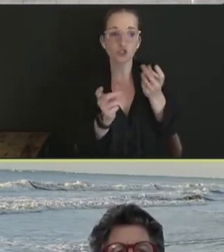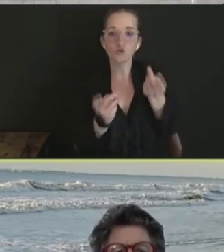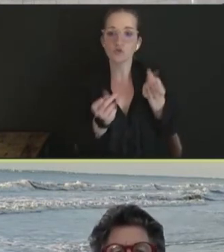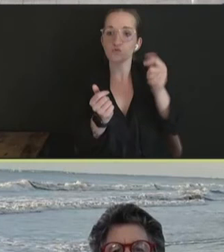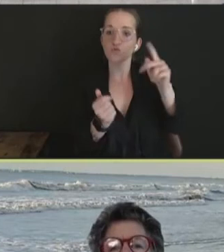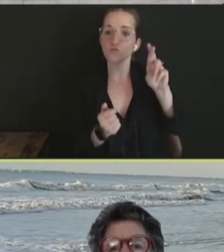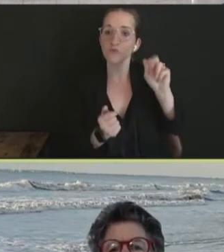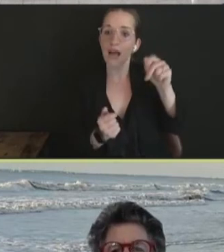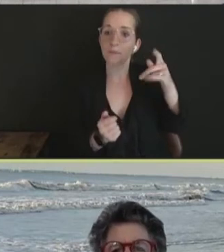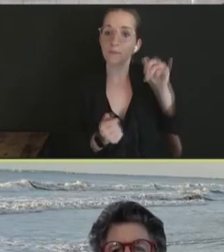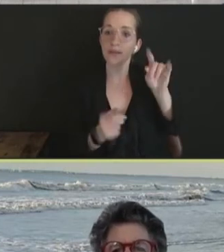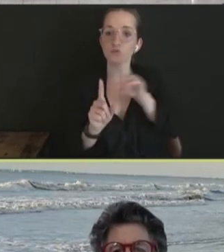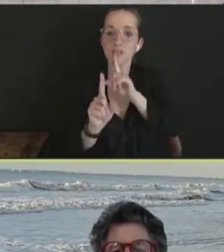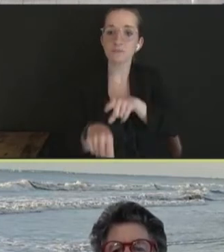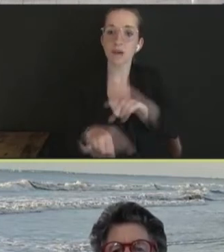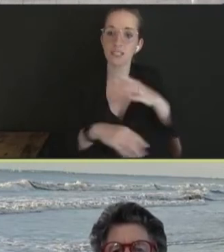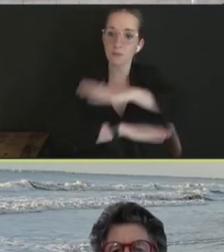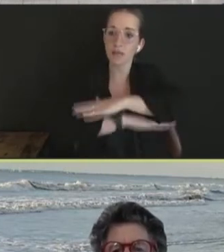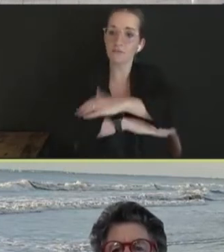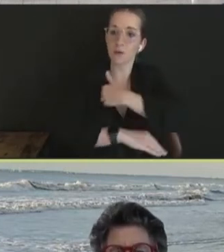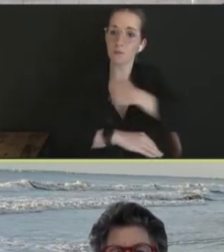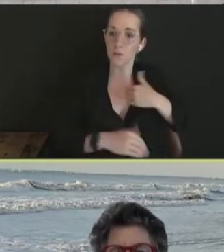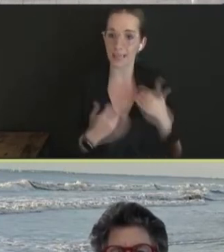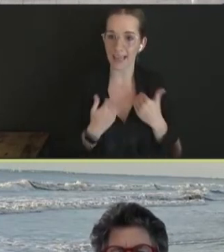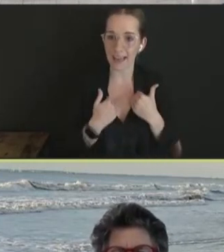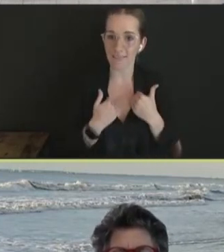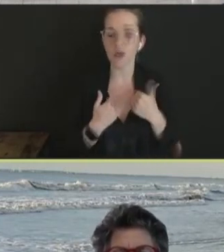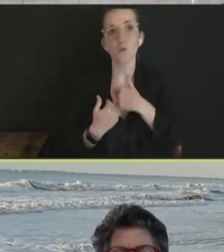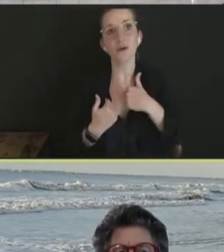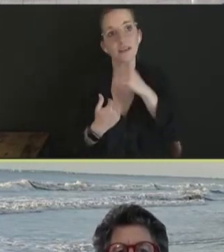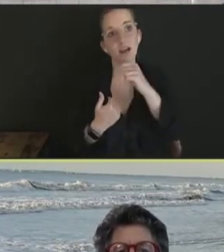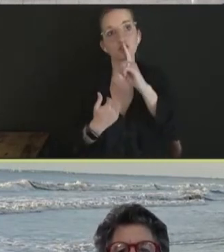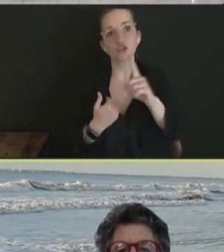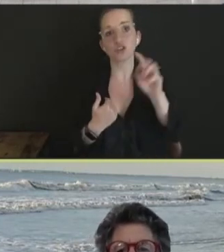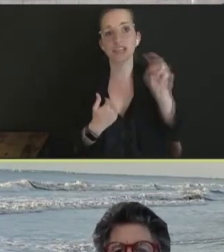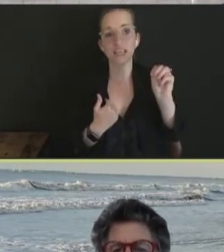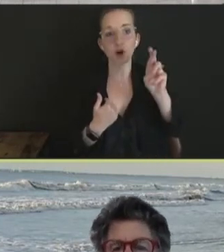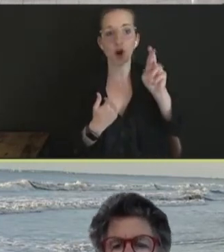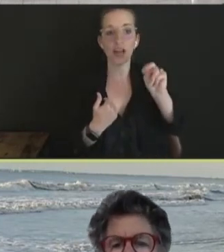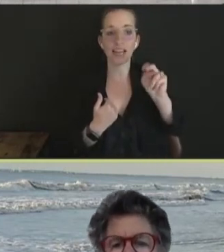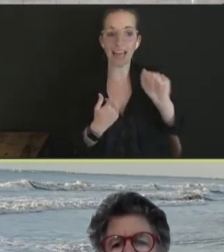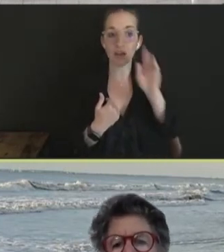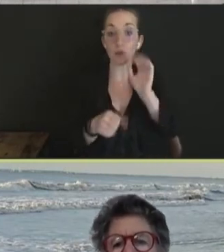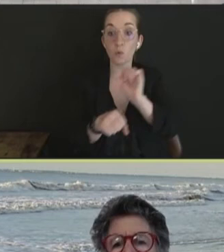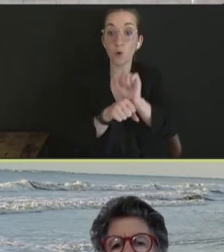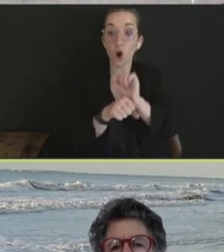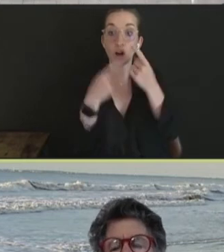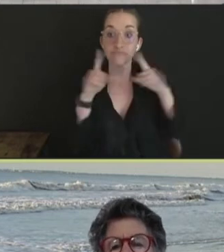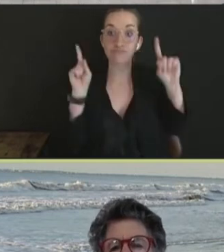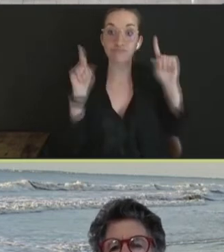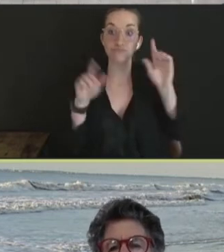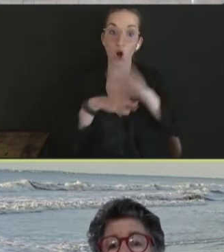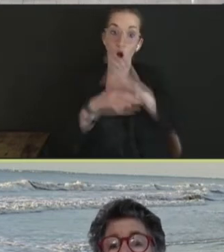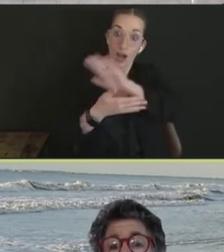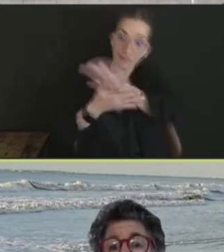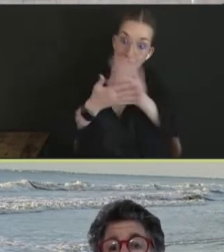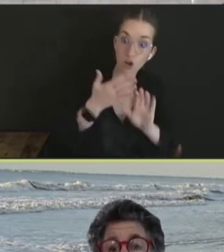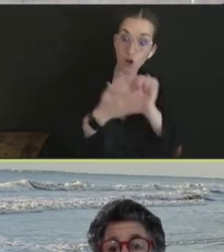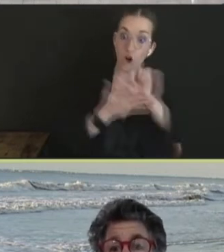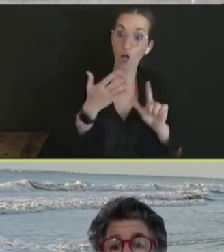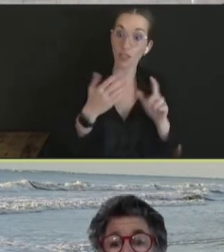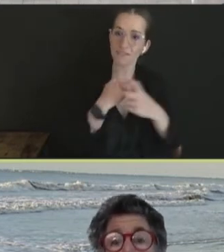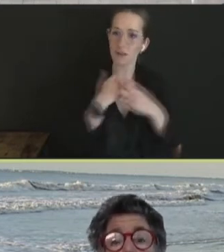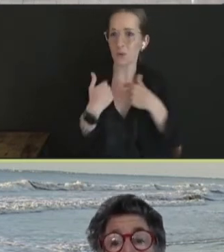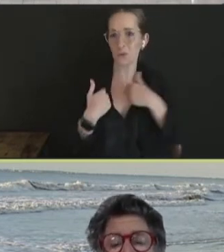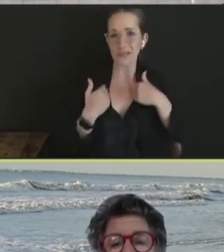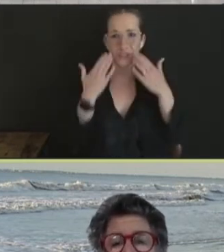platform, and we're not sure that mRNA is going to work on everything. So I want to highlight that. So also working not only with the